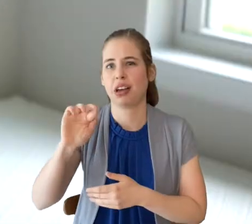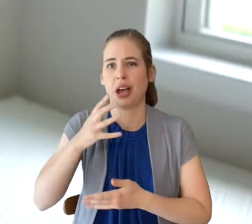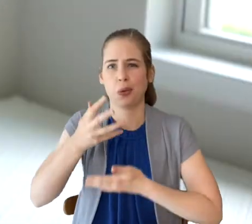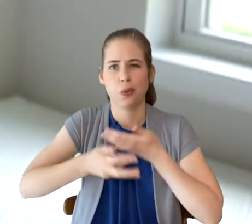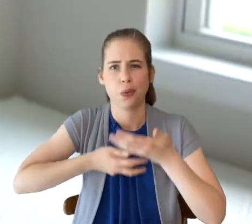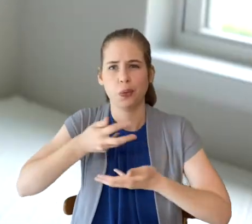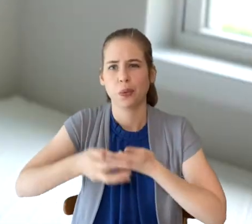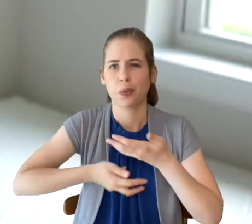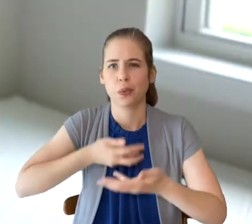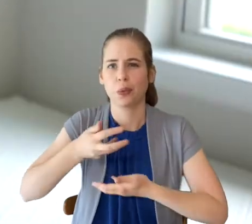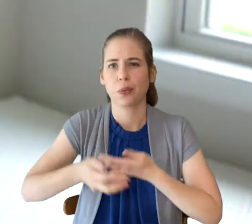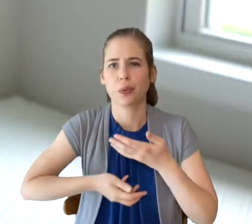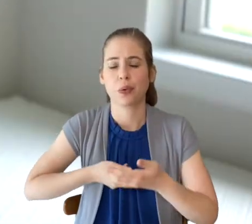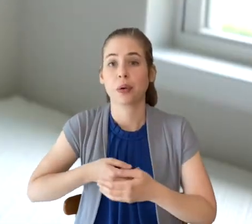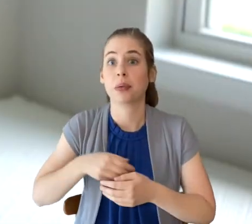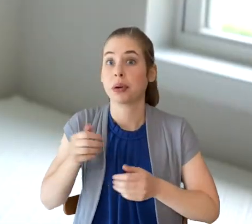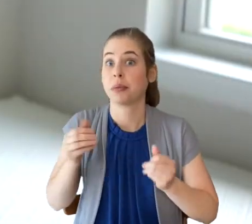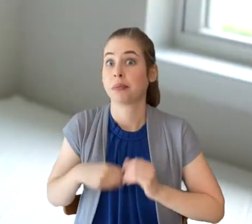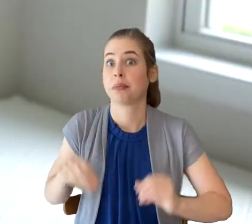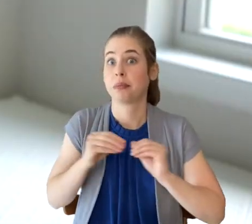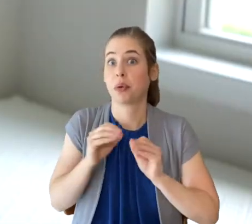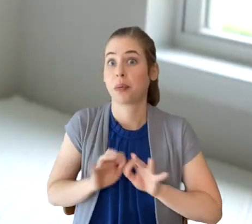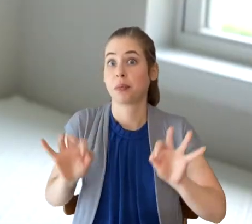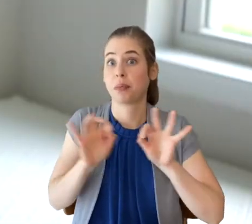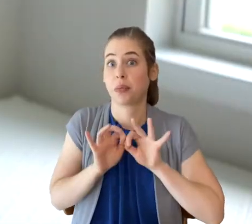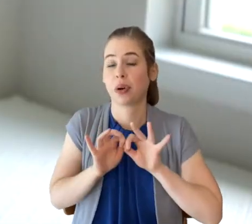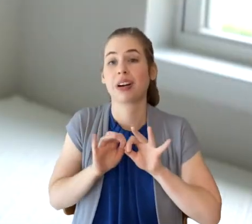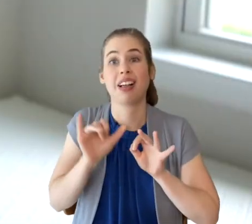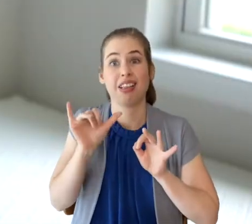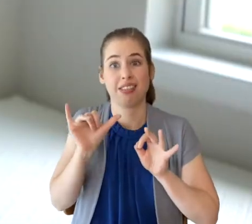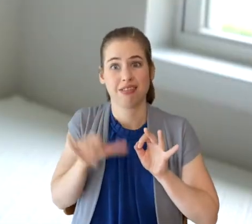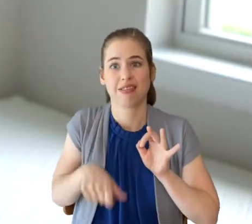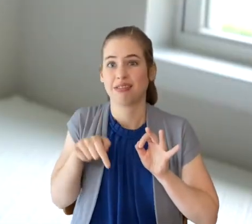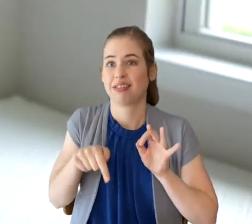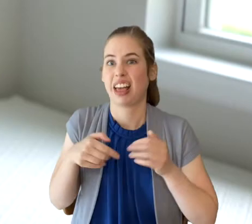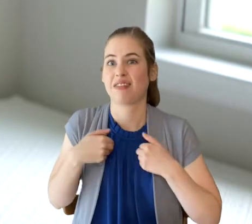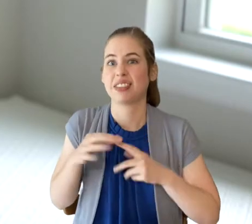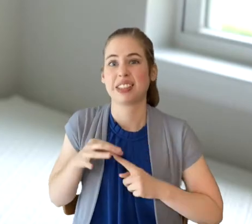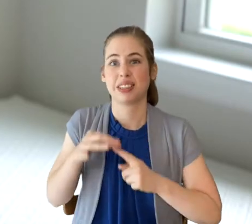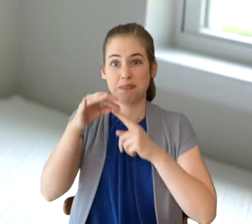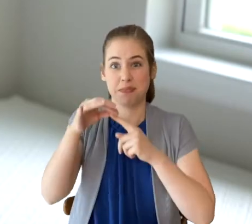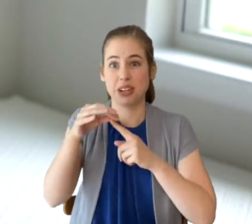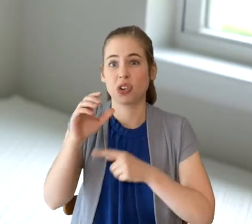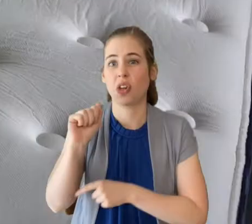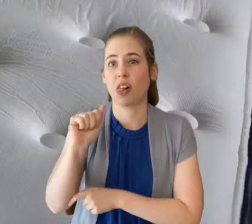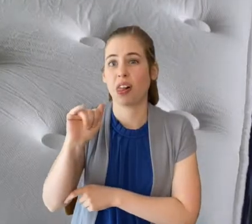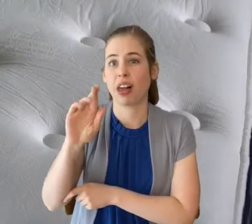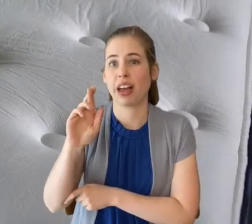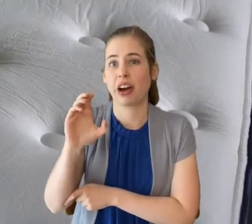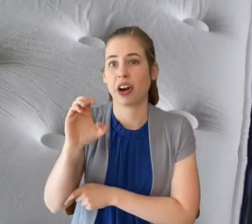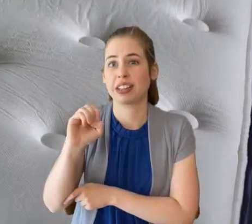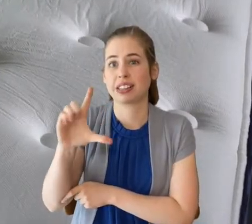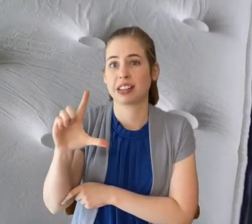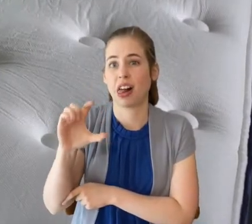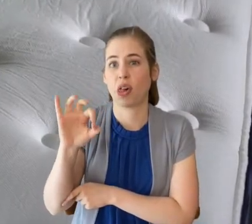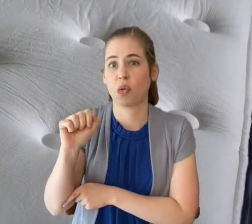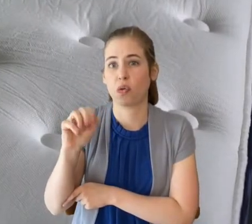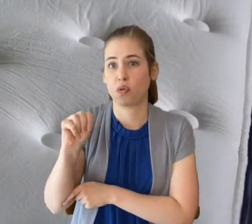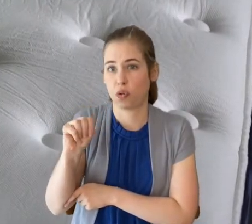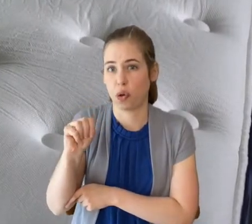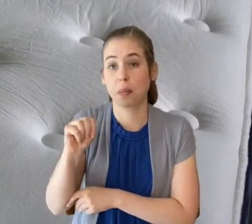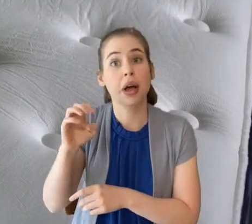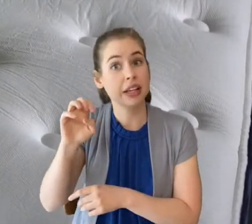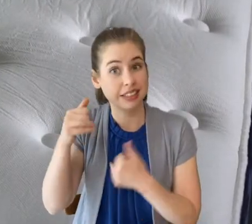But perhaps more importantly, the GravityLux is made with a patented air cell foam. This unique memory foam